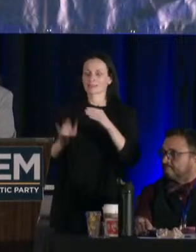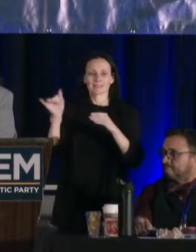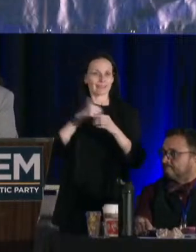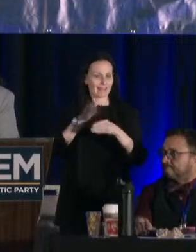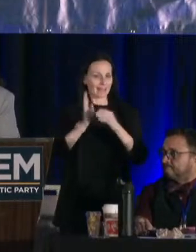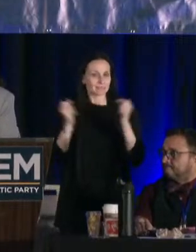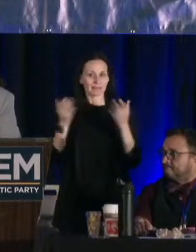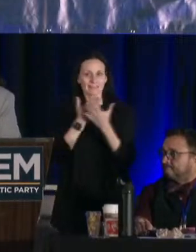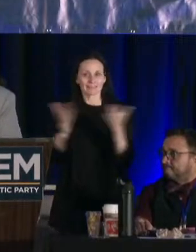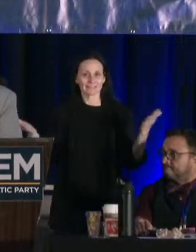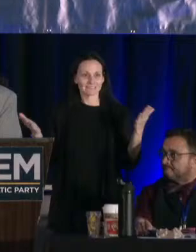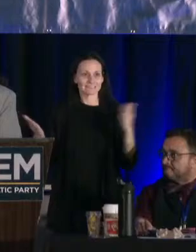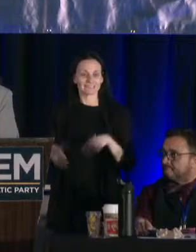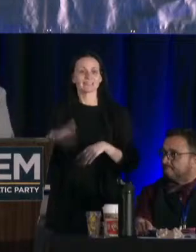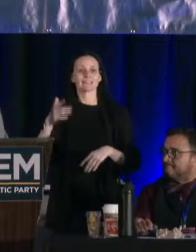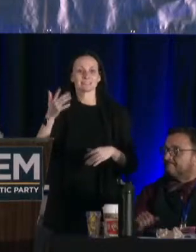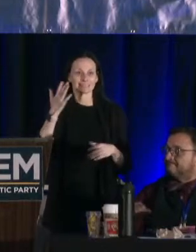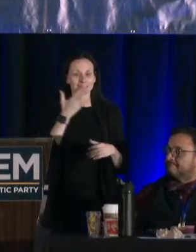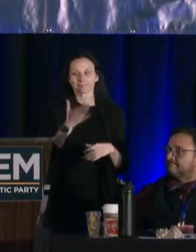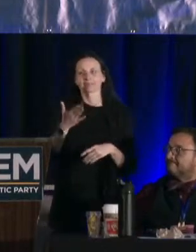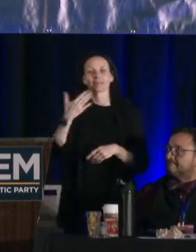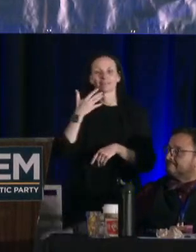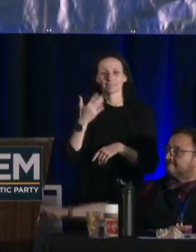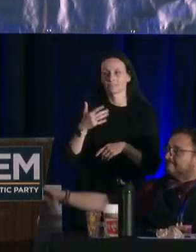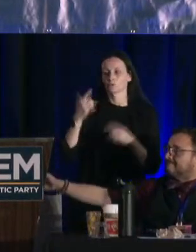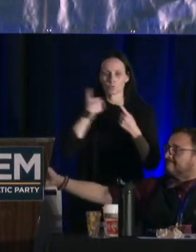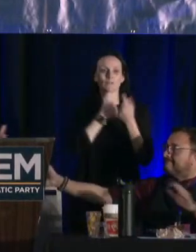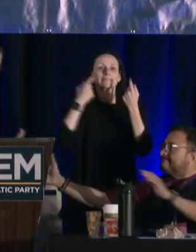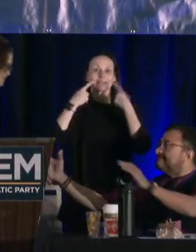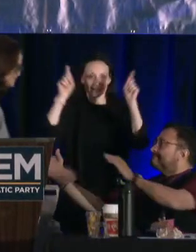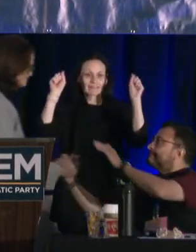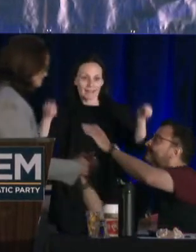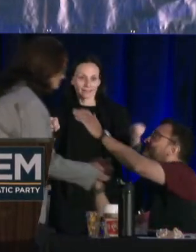many things. Sí se puede. Thank you.